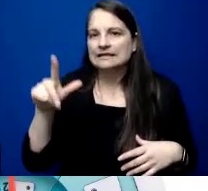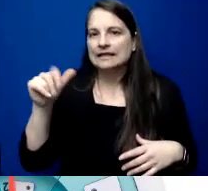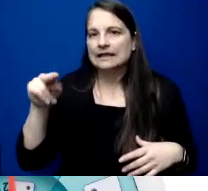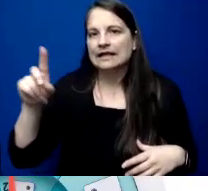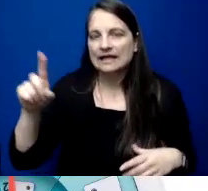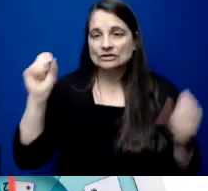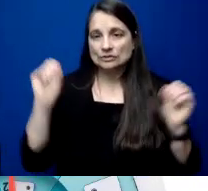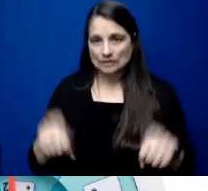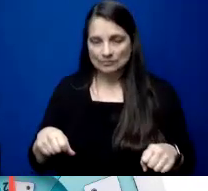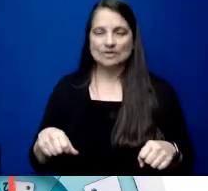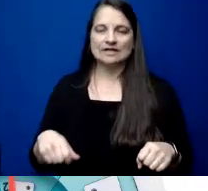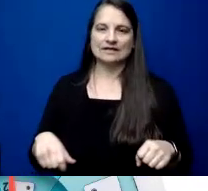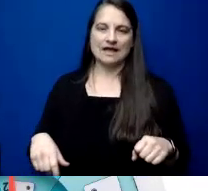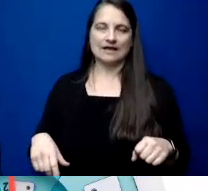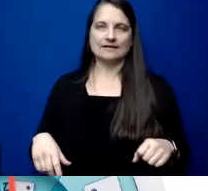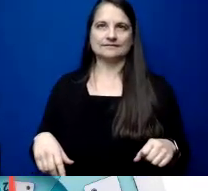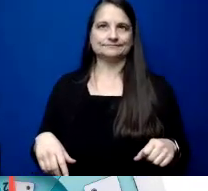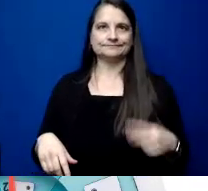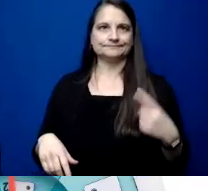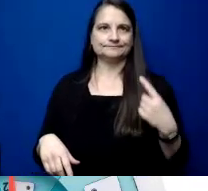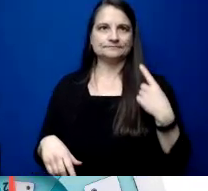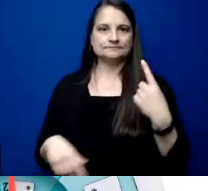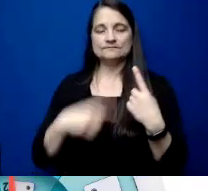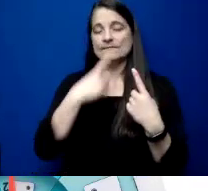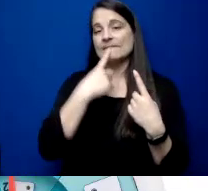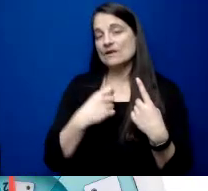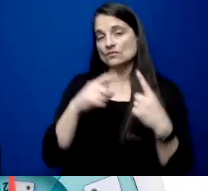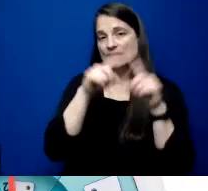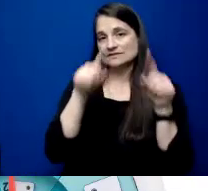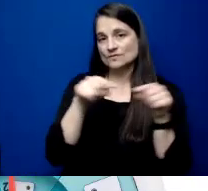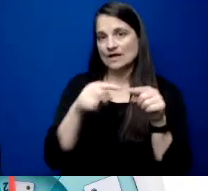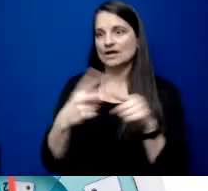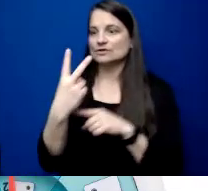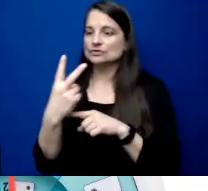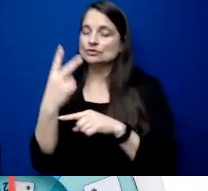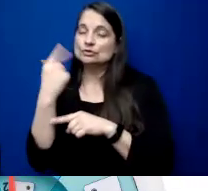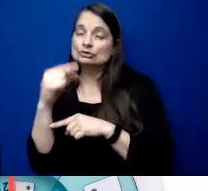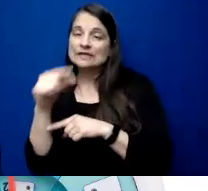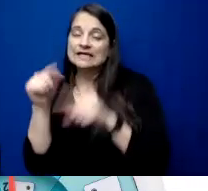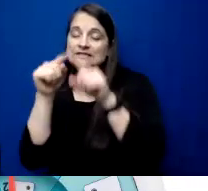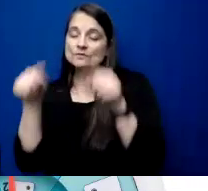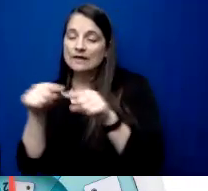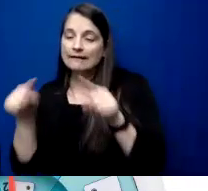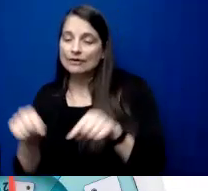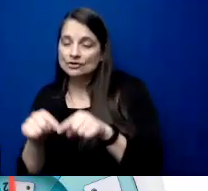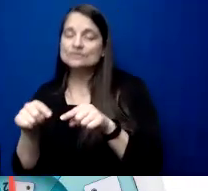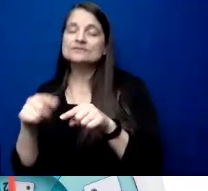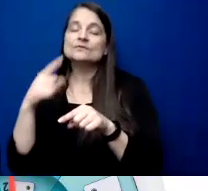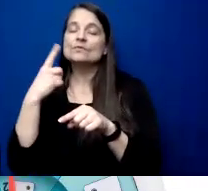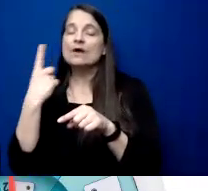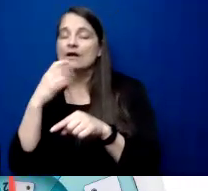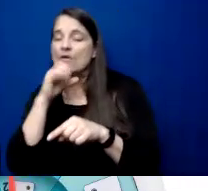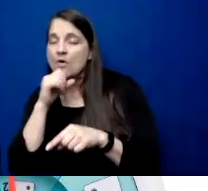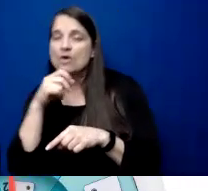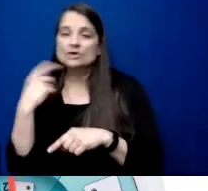in, one red square, two green squares, two purple squares, one orange square,